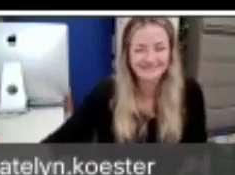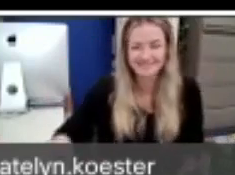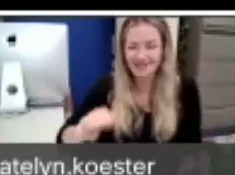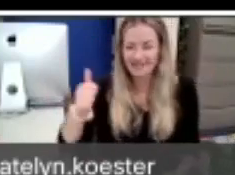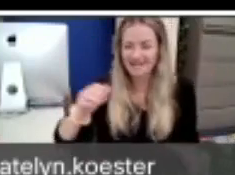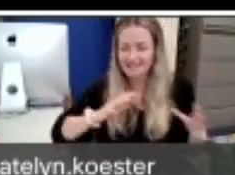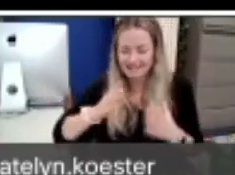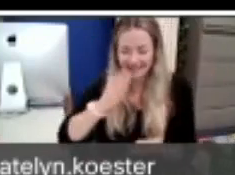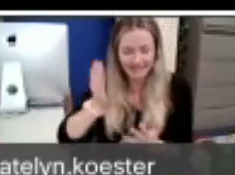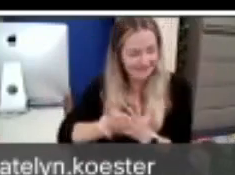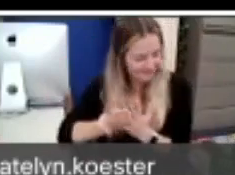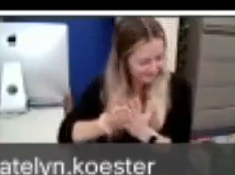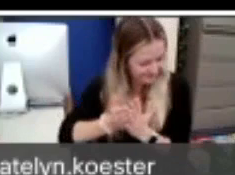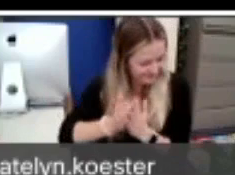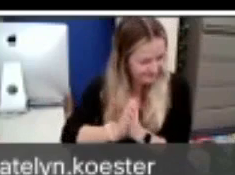Halloween.